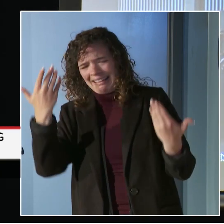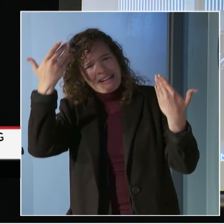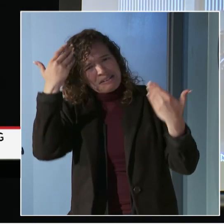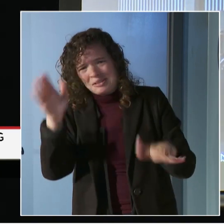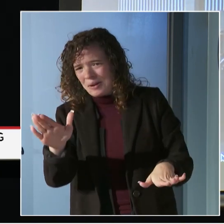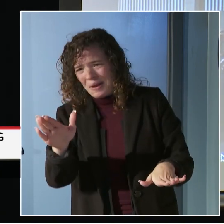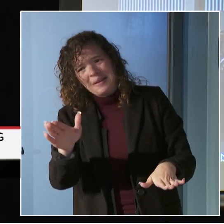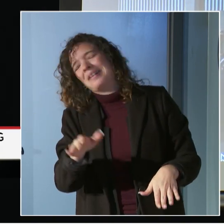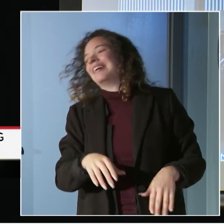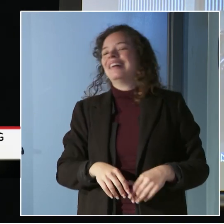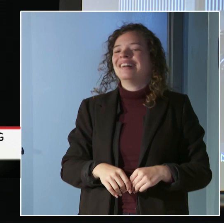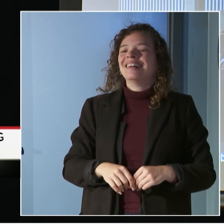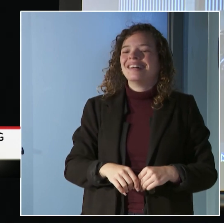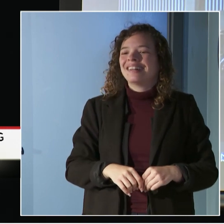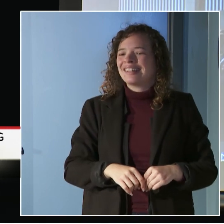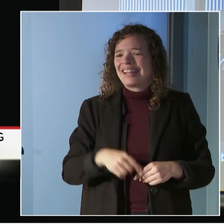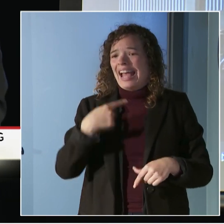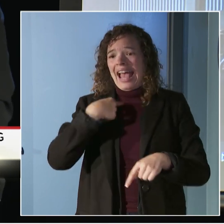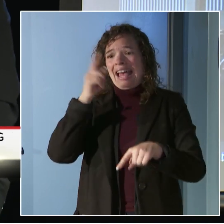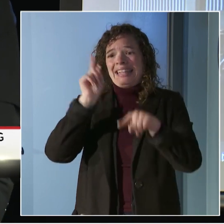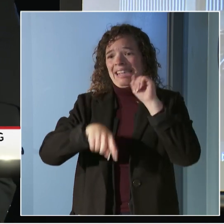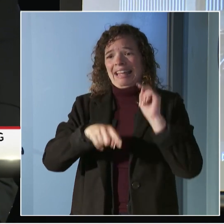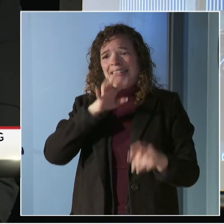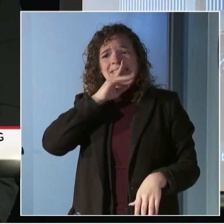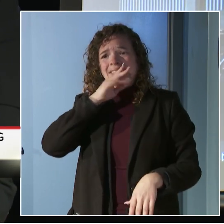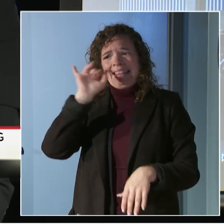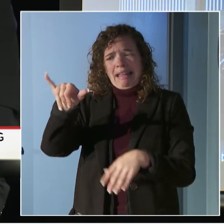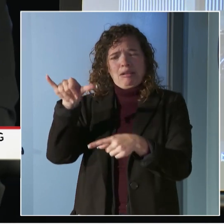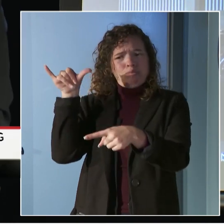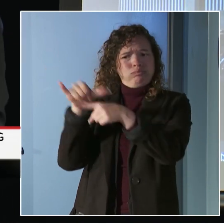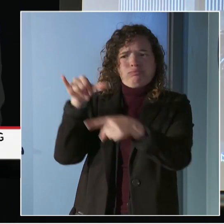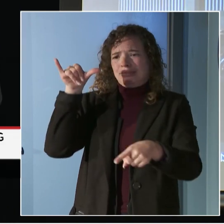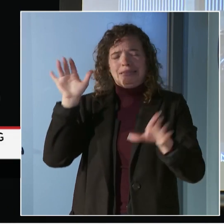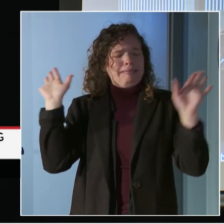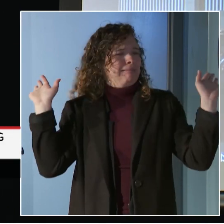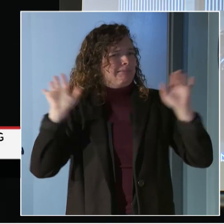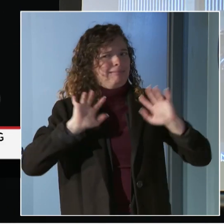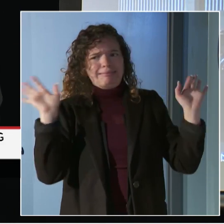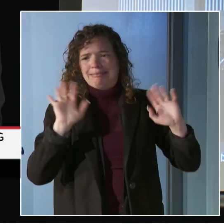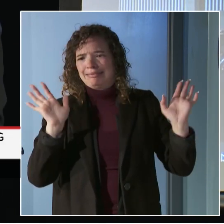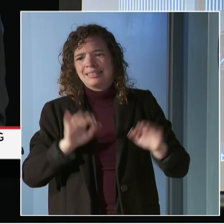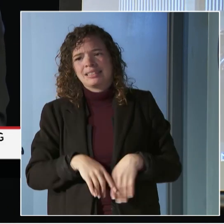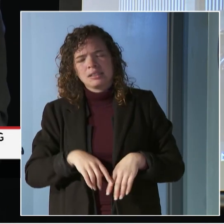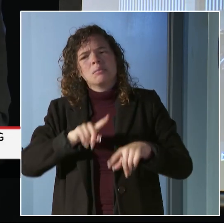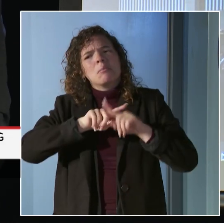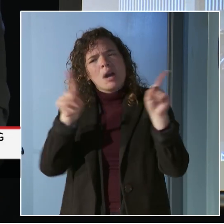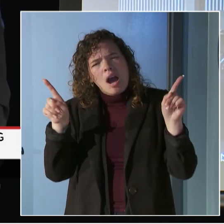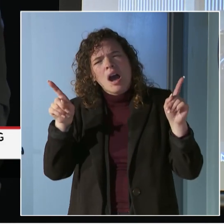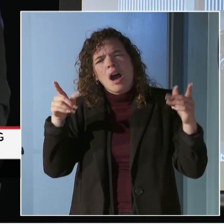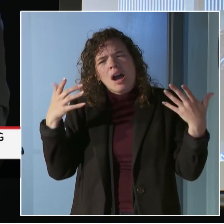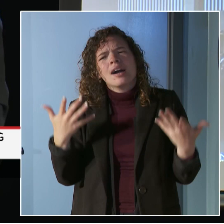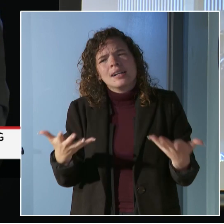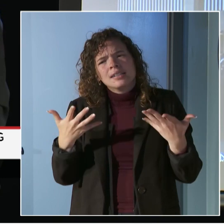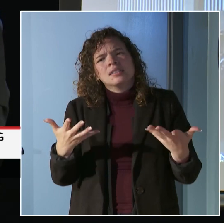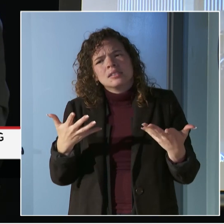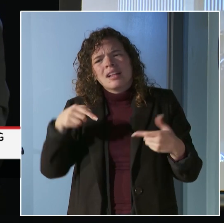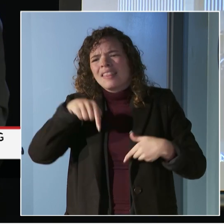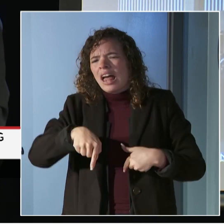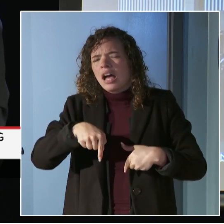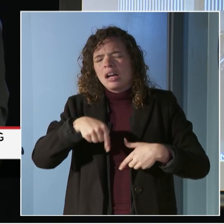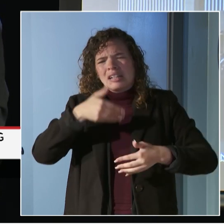I can't even say the word. But it is such a journey that is filled with so many